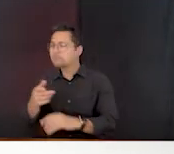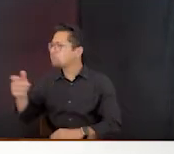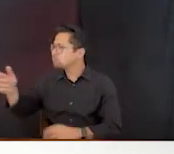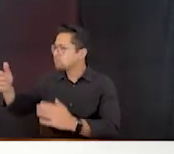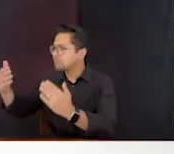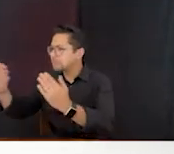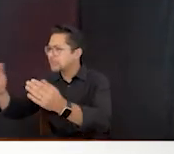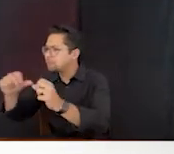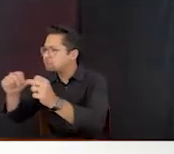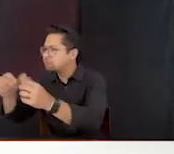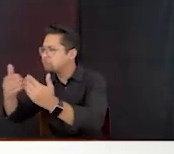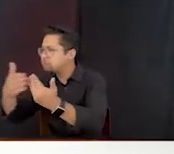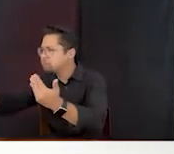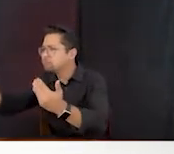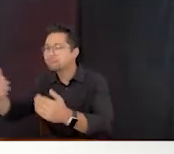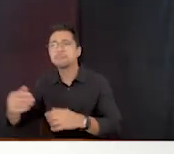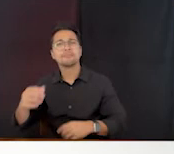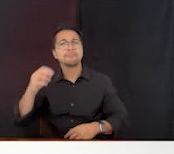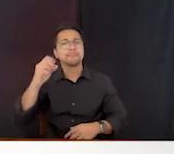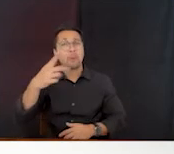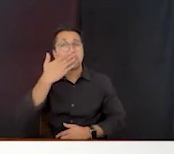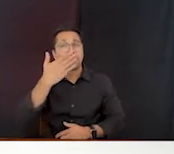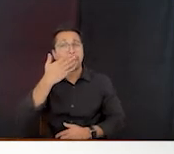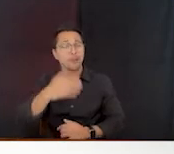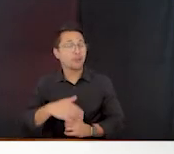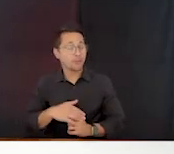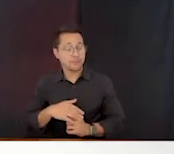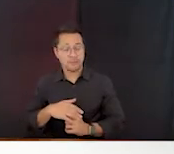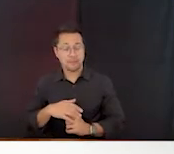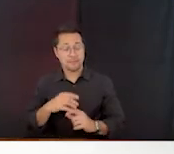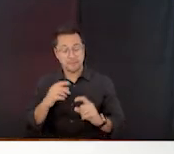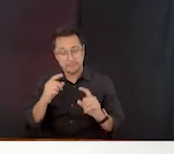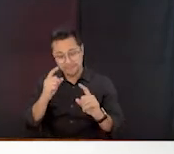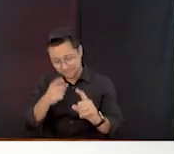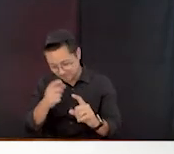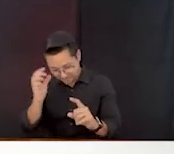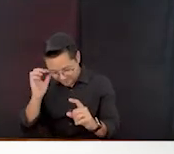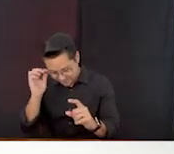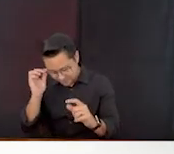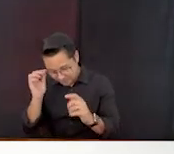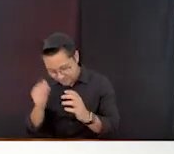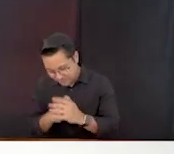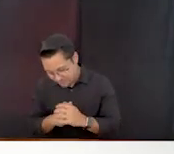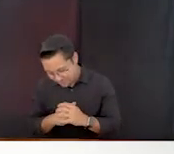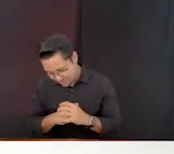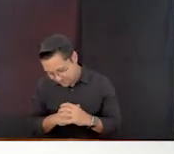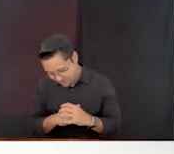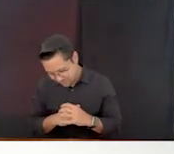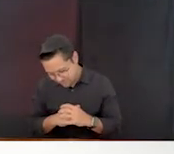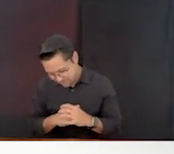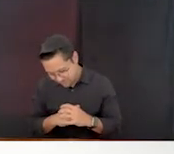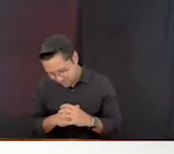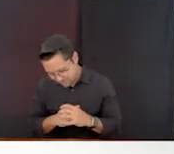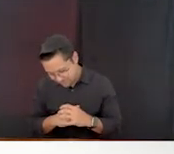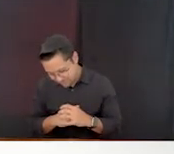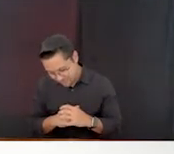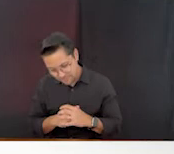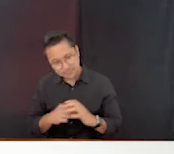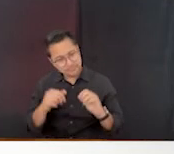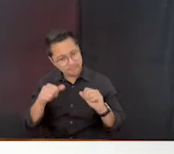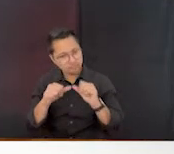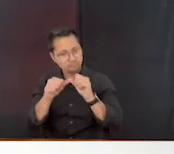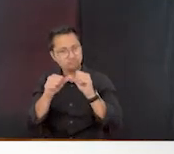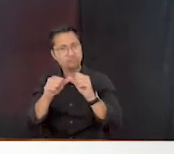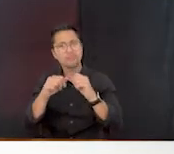going. Okay, thank you. So my band is Flat Moon Theory, and being able to maintain those